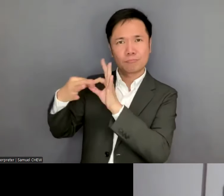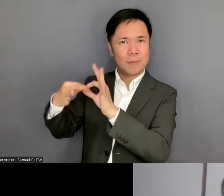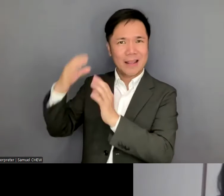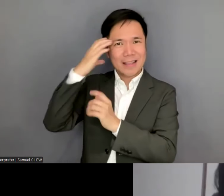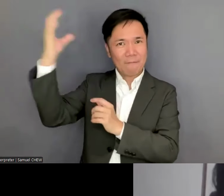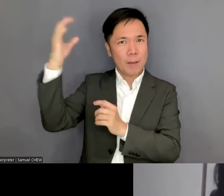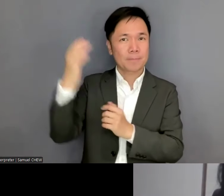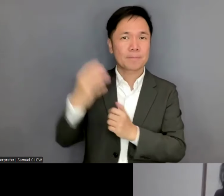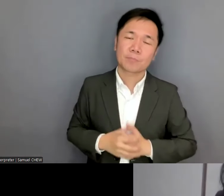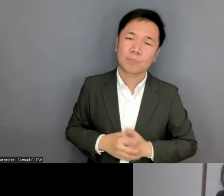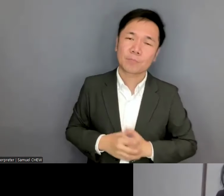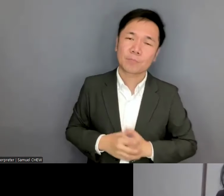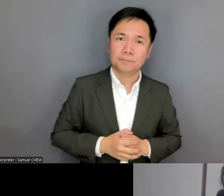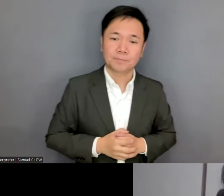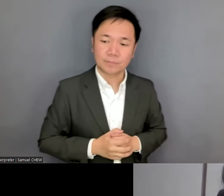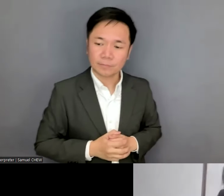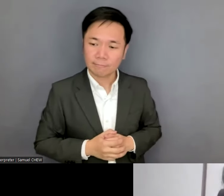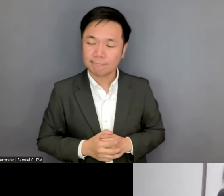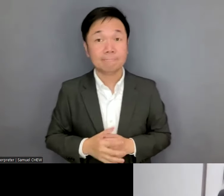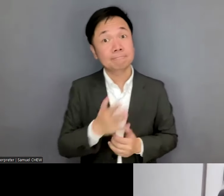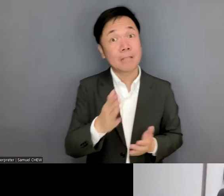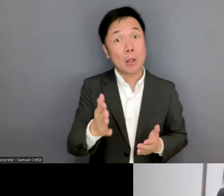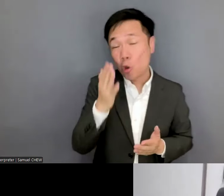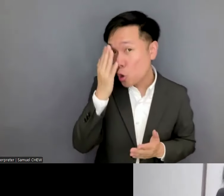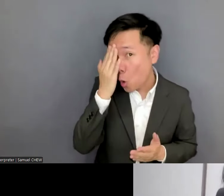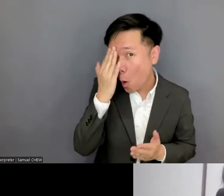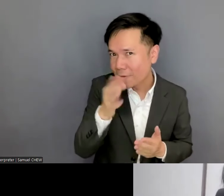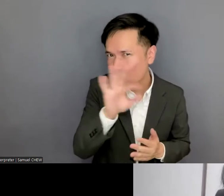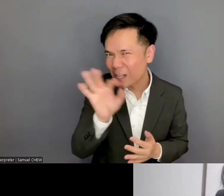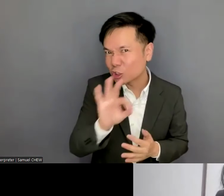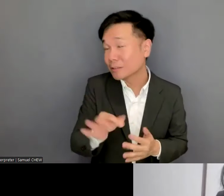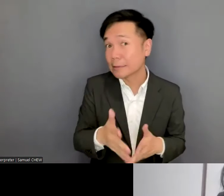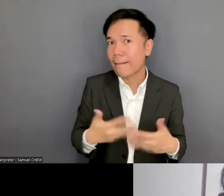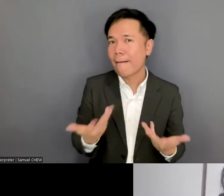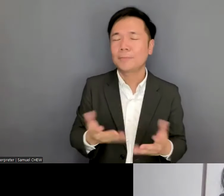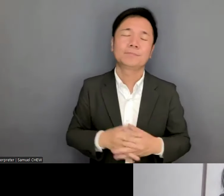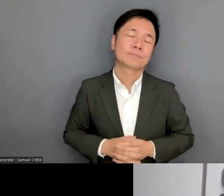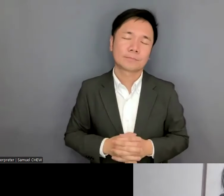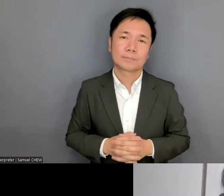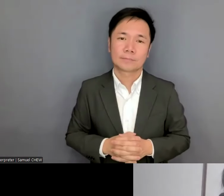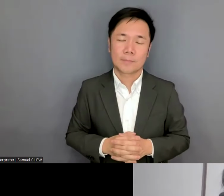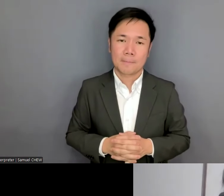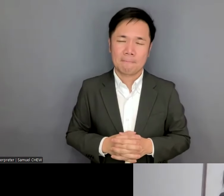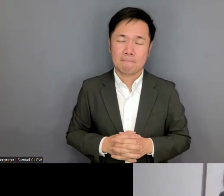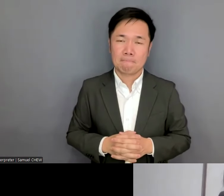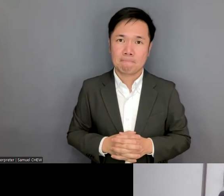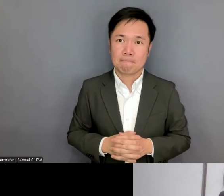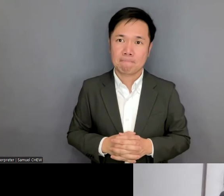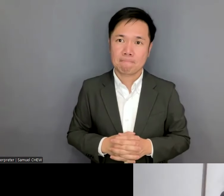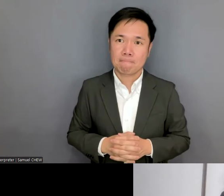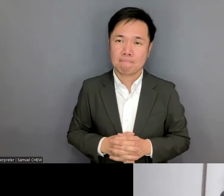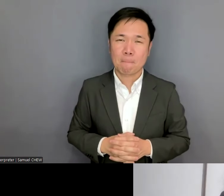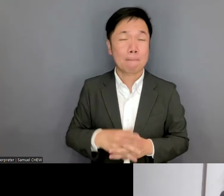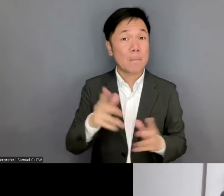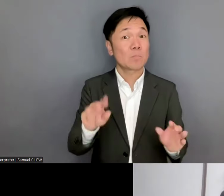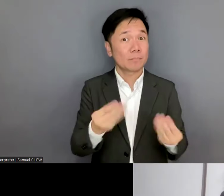what we need also to know about these questions in order to how you as youth